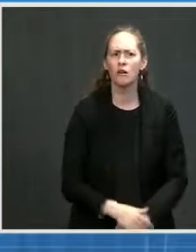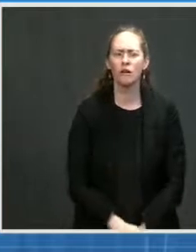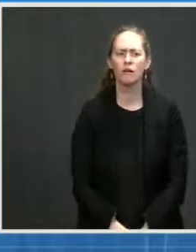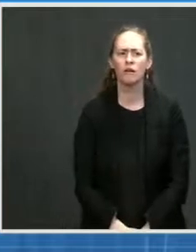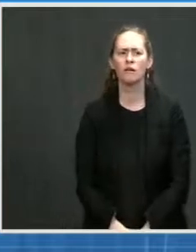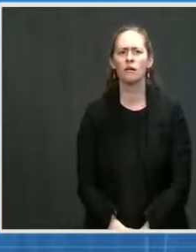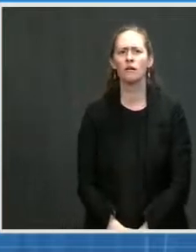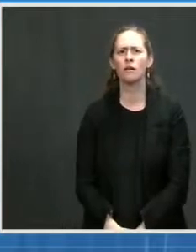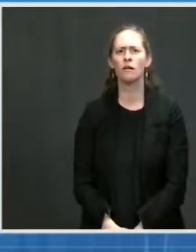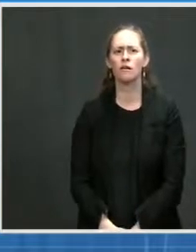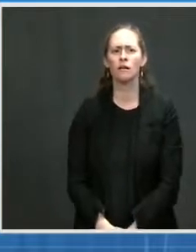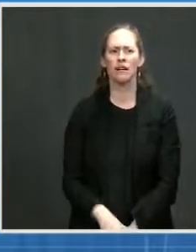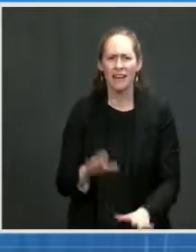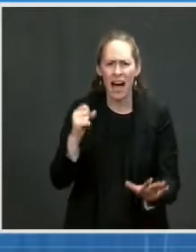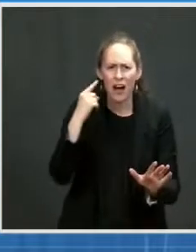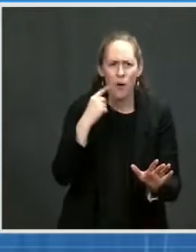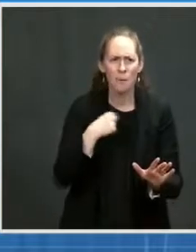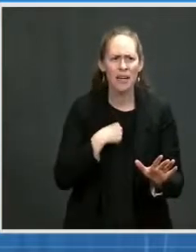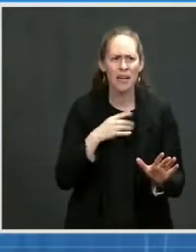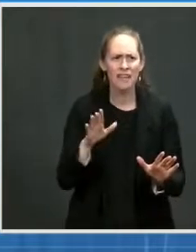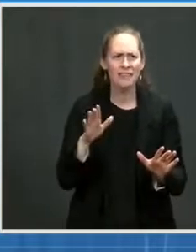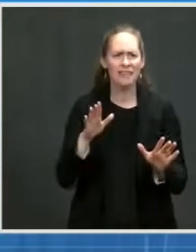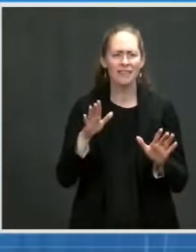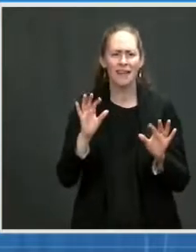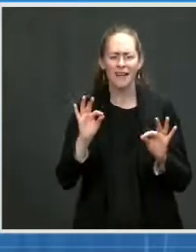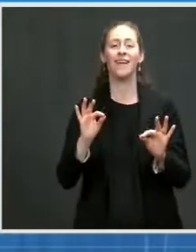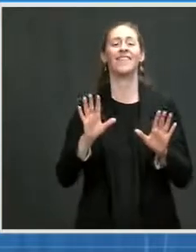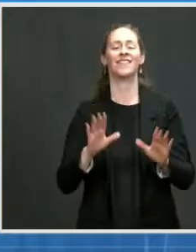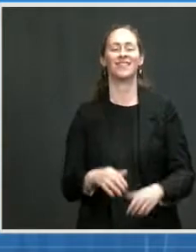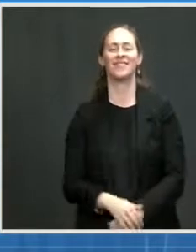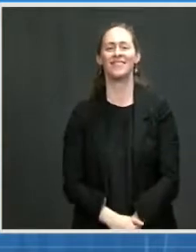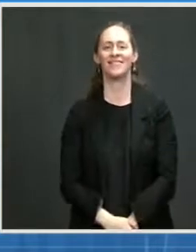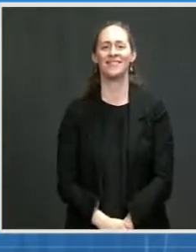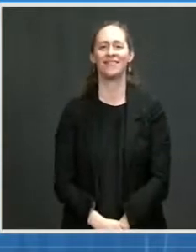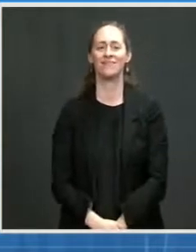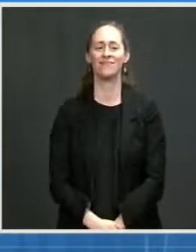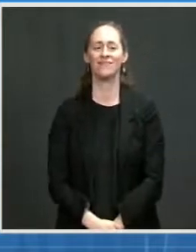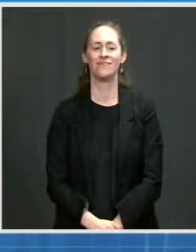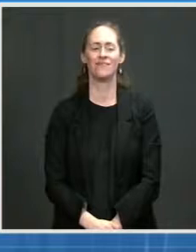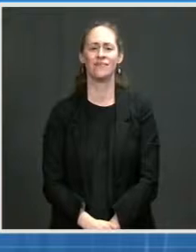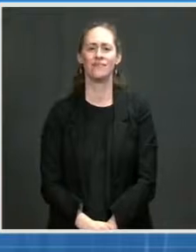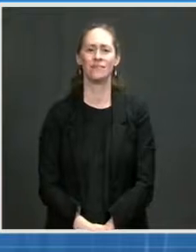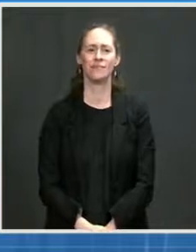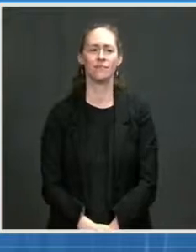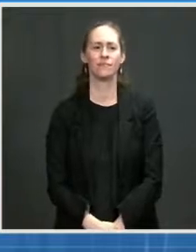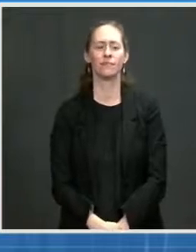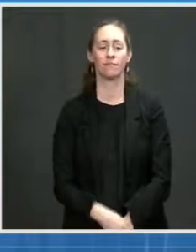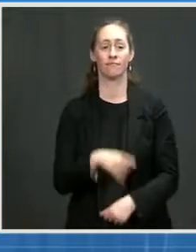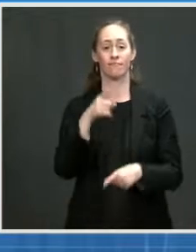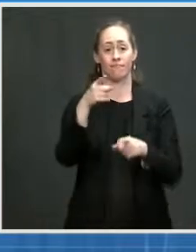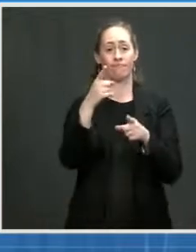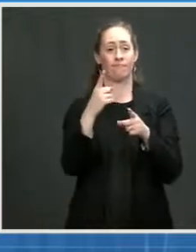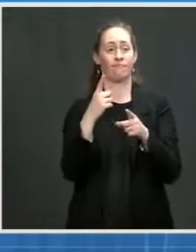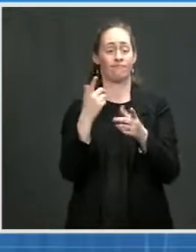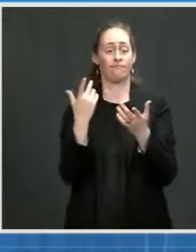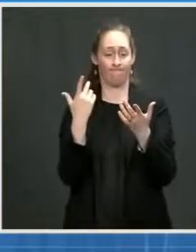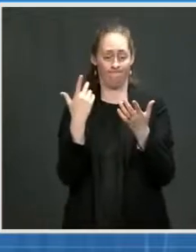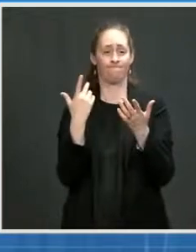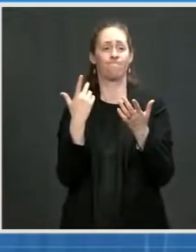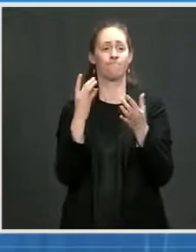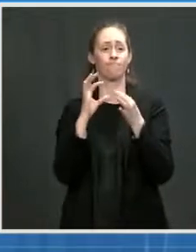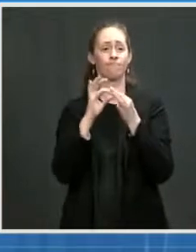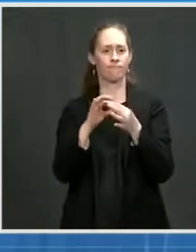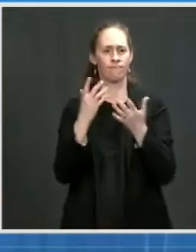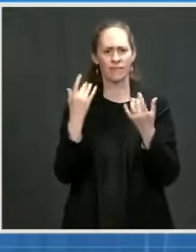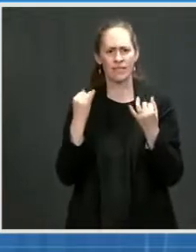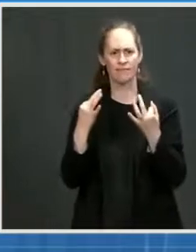right. All of our problems have been fixed now. So the question is to how we were handling